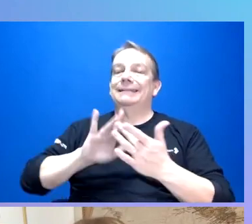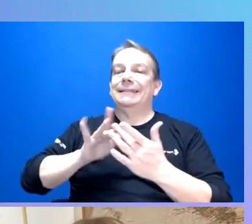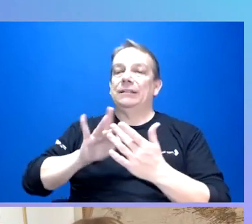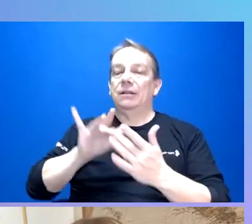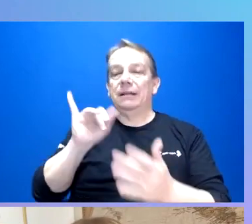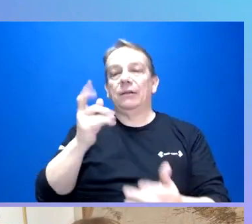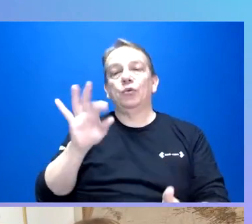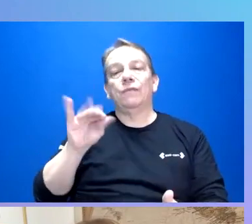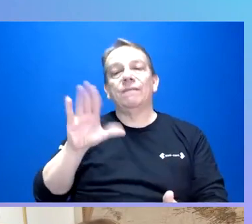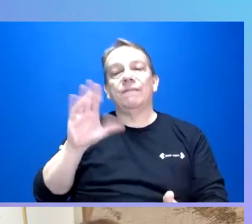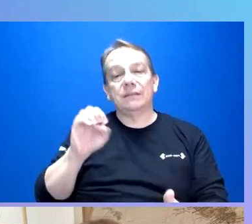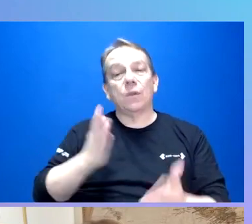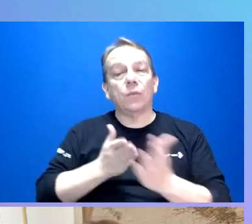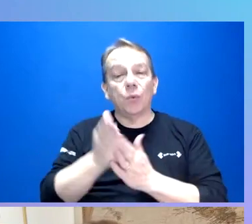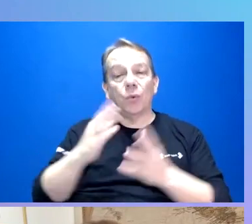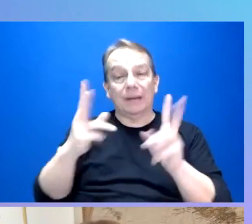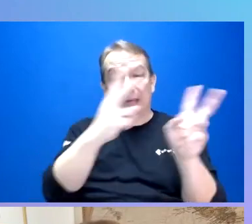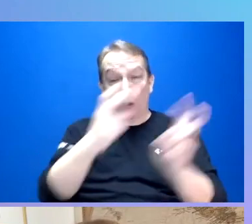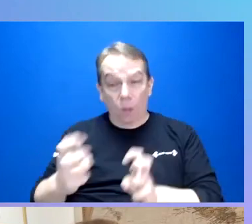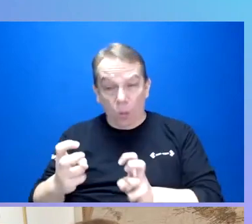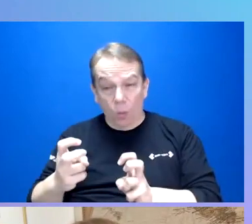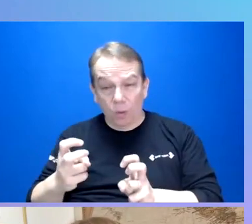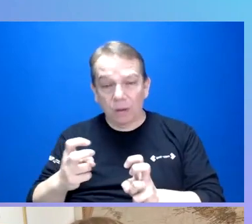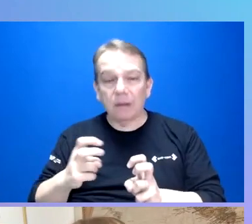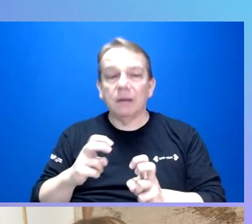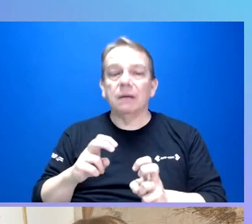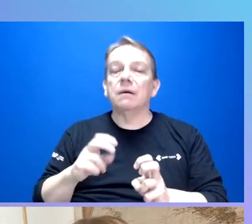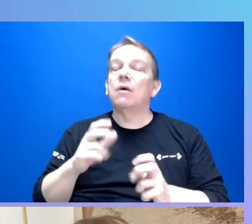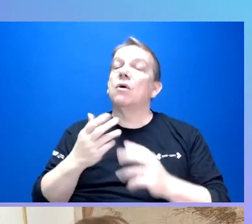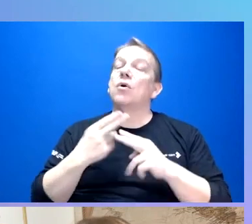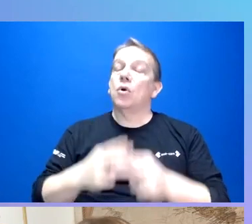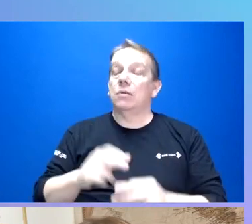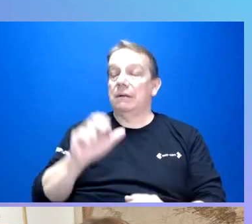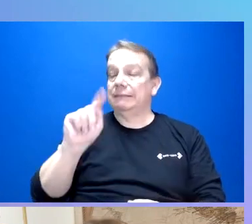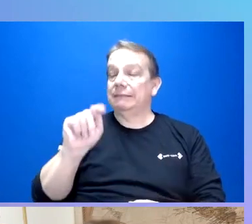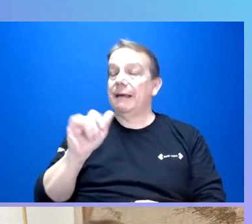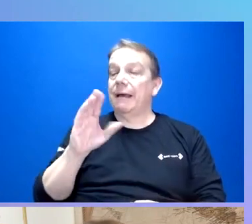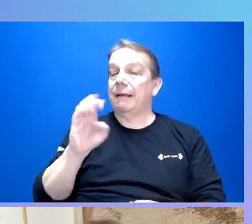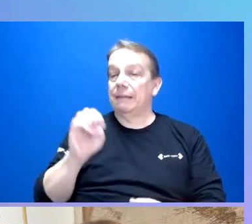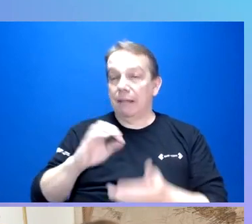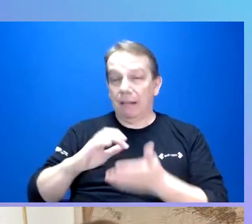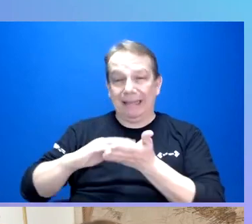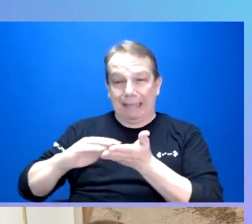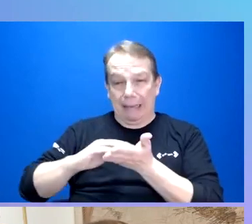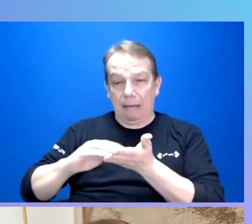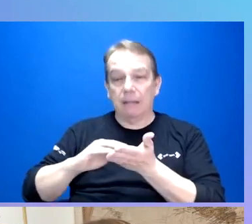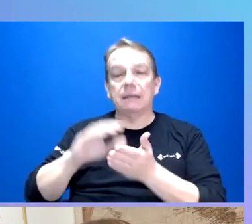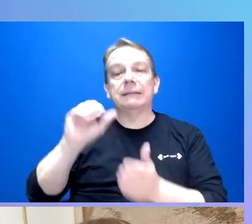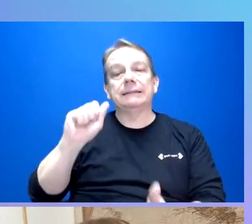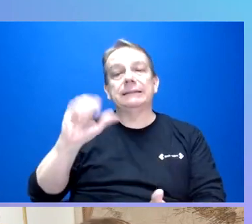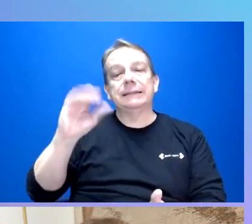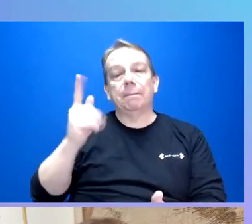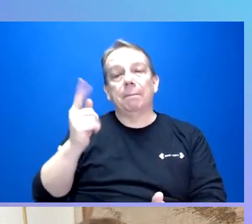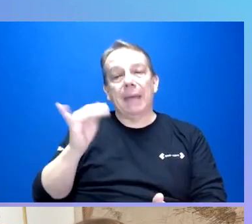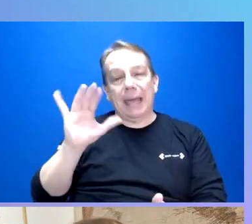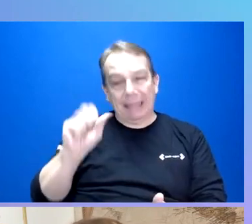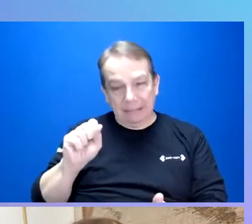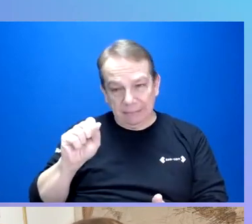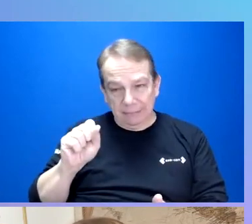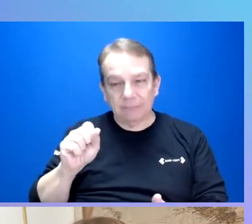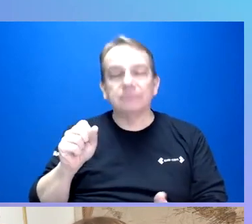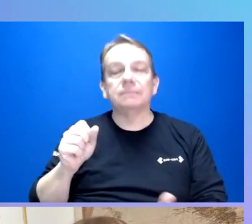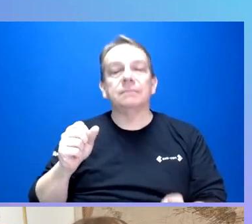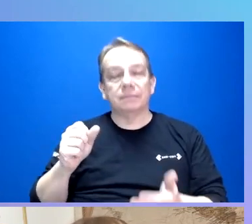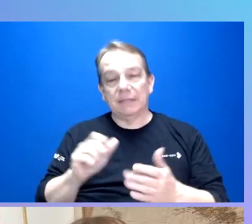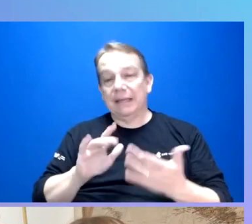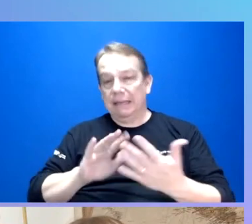tactile graphics. So this project was called Tactile Schematics. The platform was responsive web and tactile